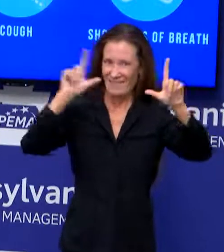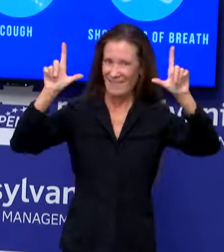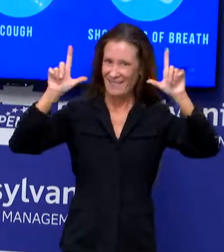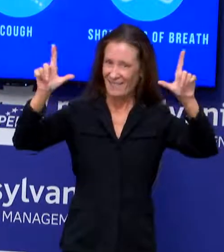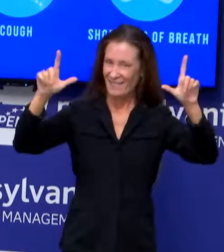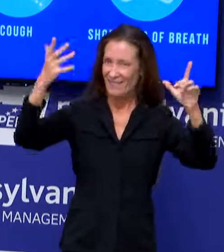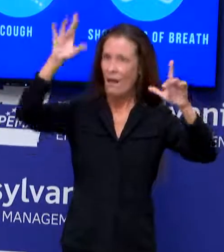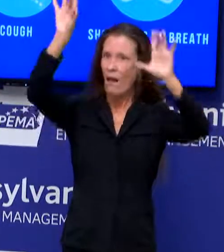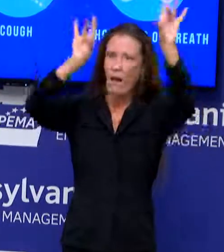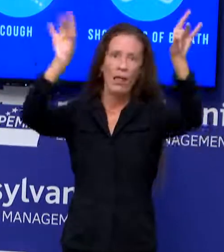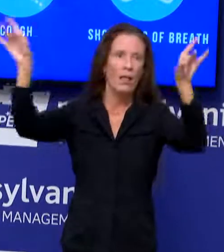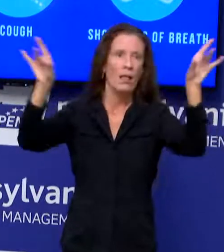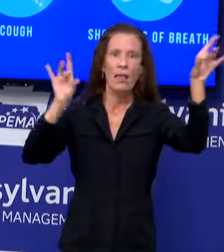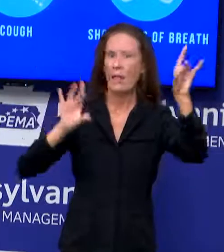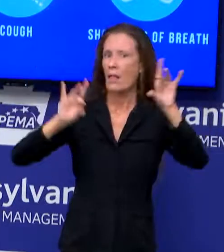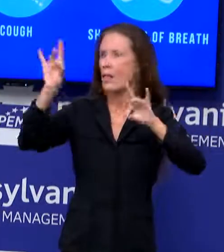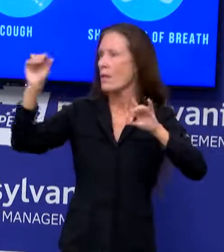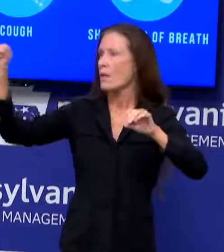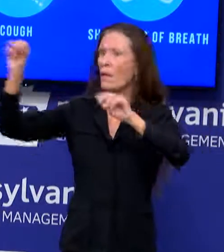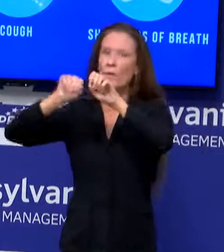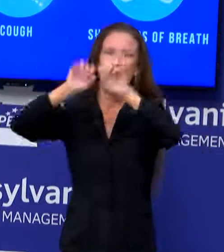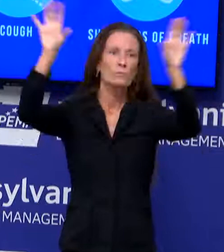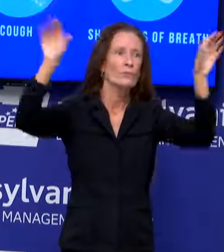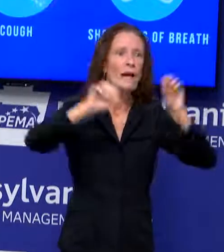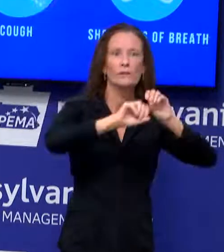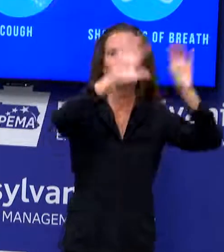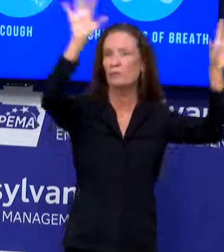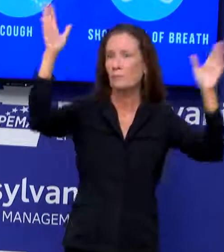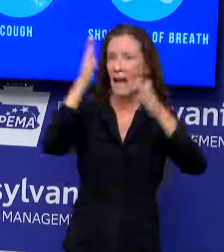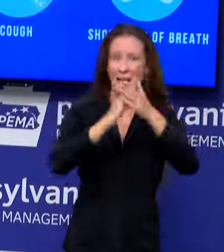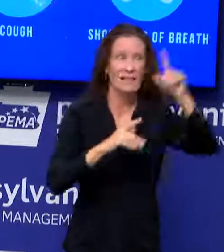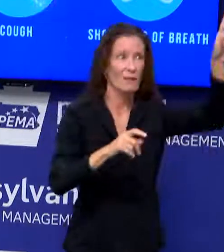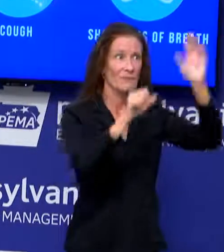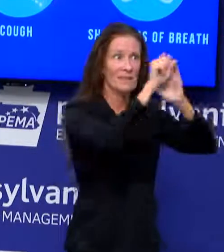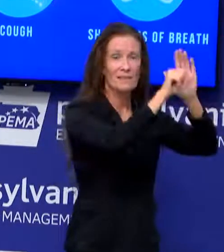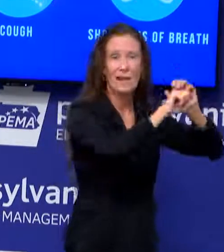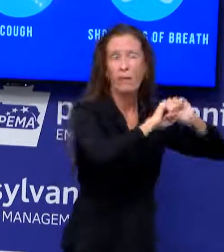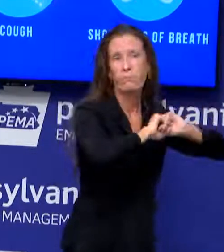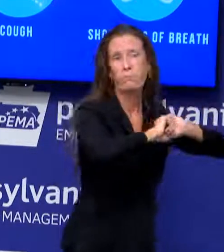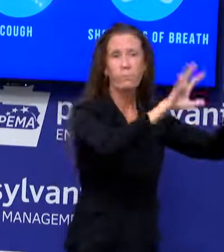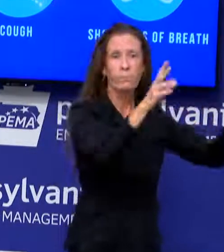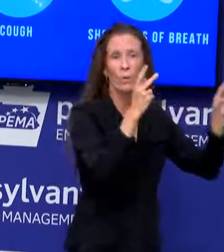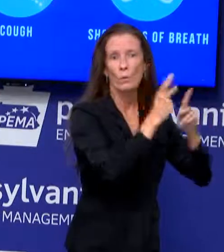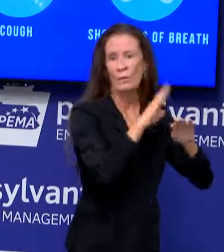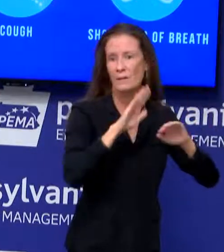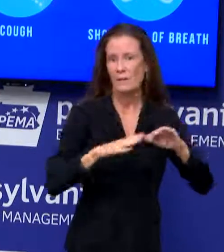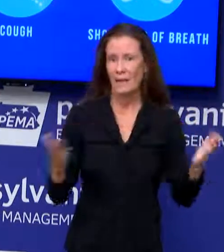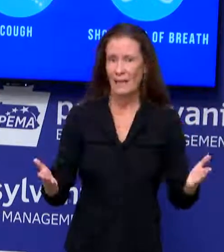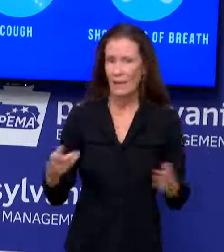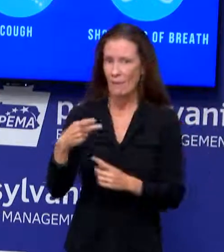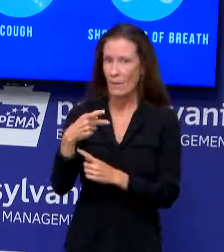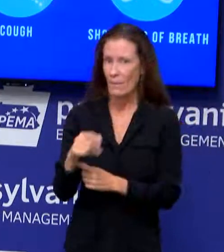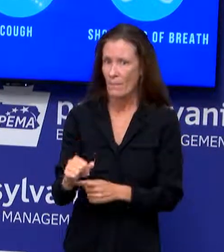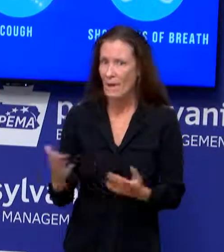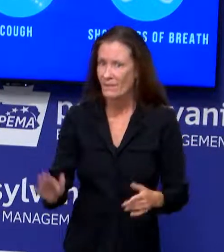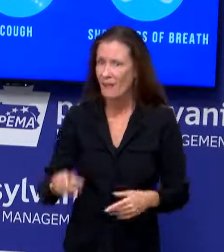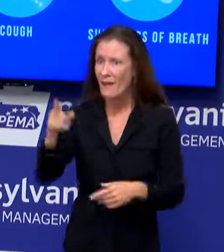severely affected than Pennsylvania has. In addition, the hospitals particularly are having difficulty